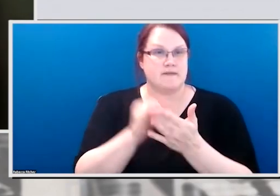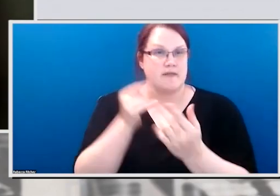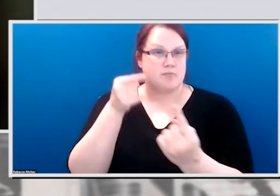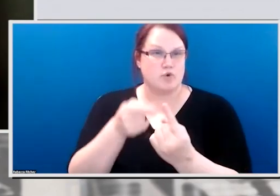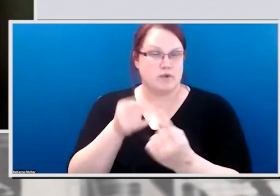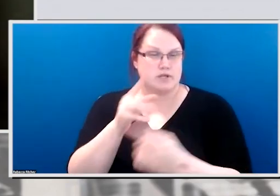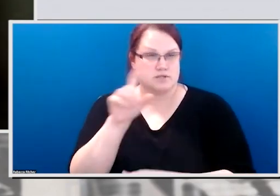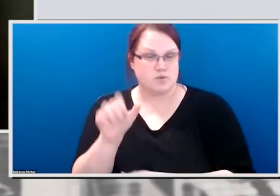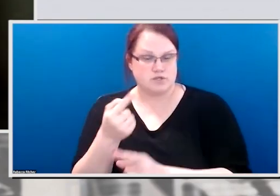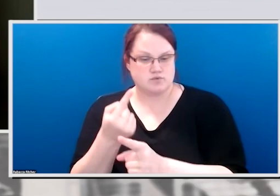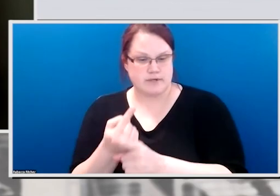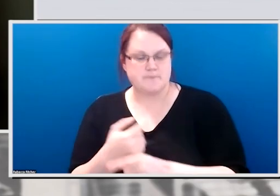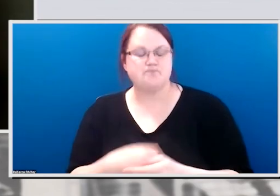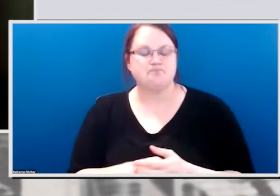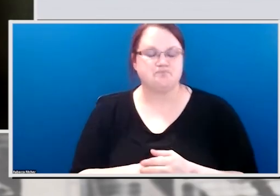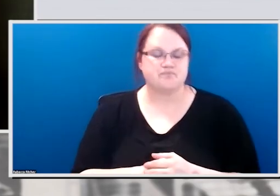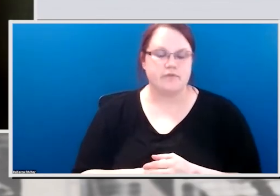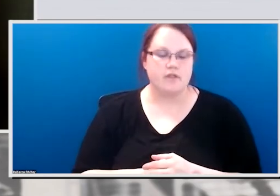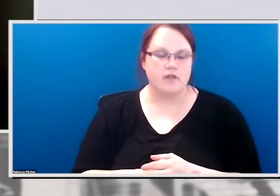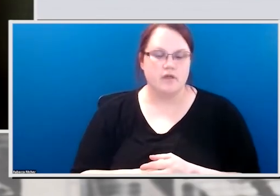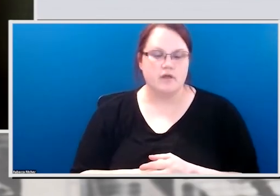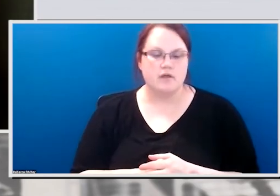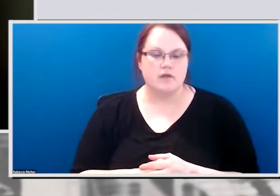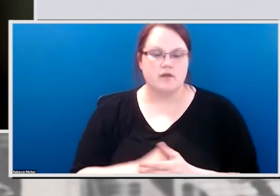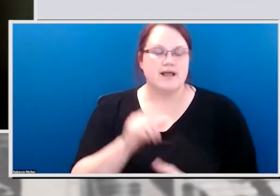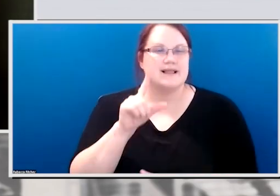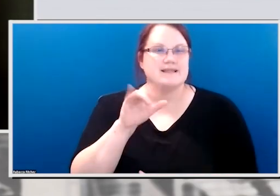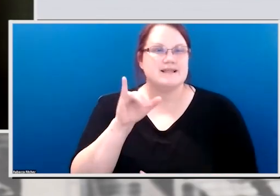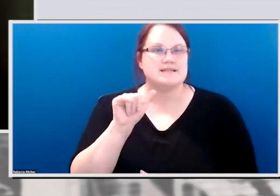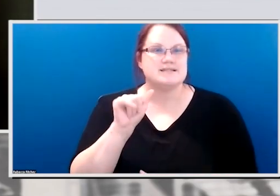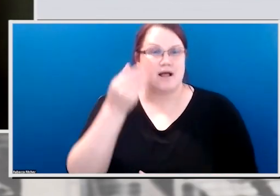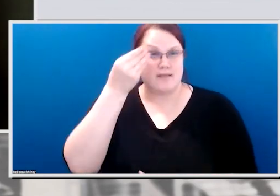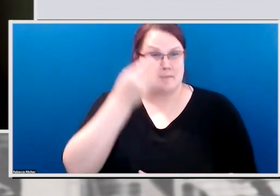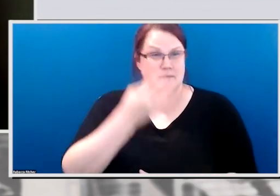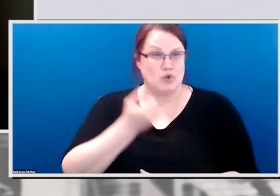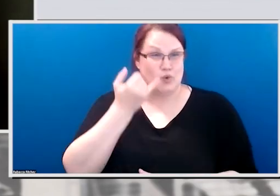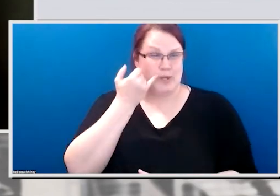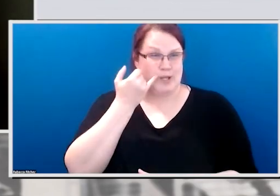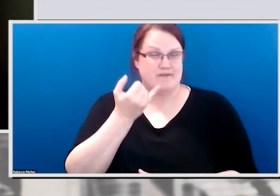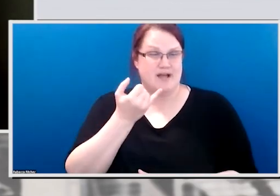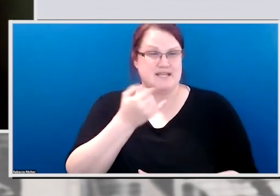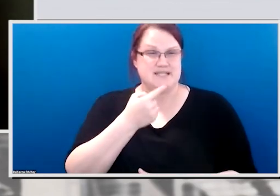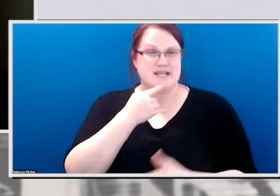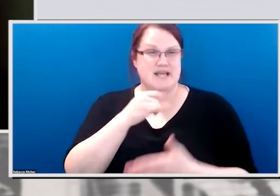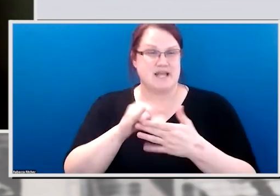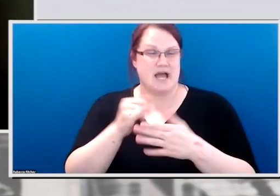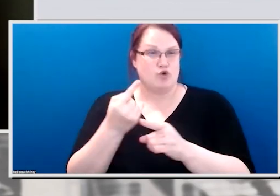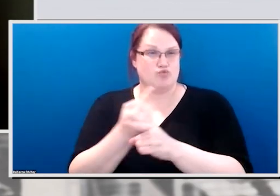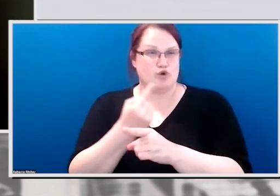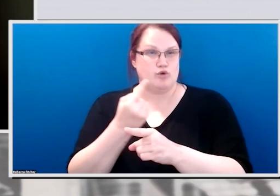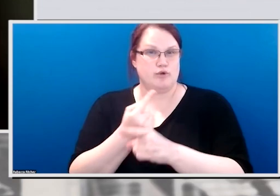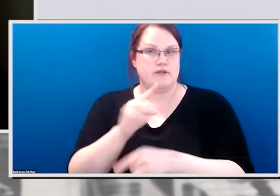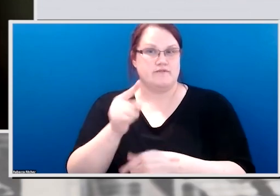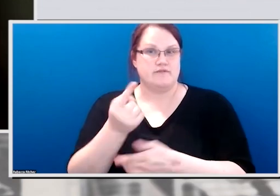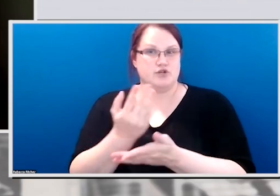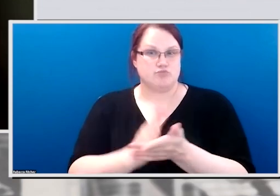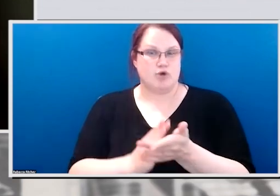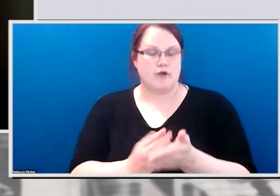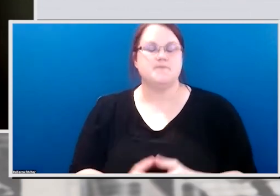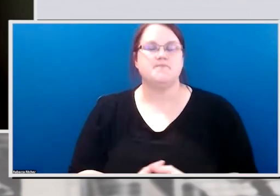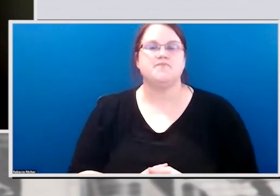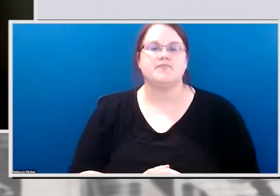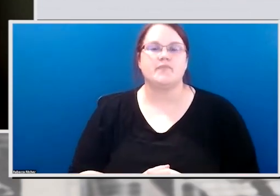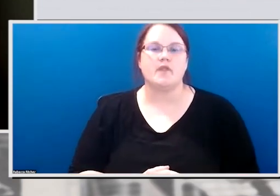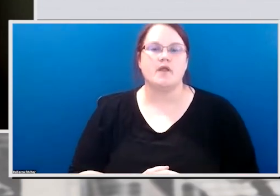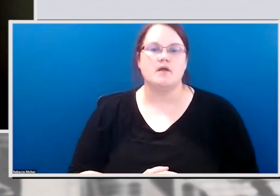the question there. Lisa, feel free to jump in and let me know if I interpret that appropriately, that first part.